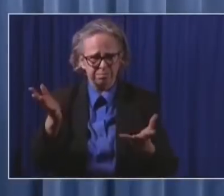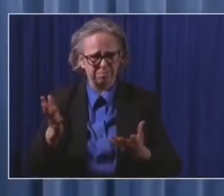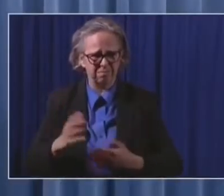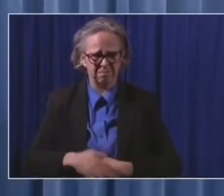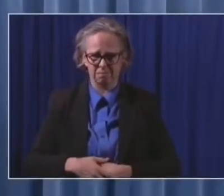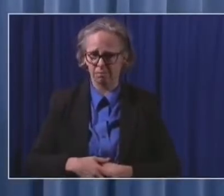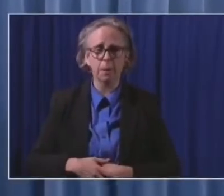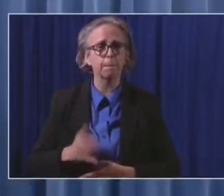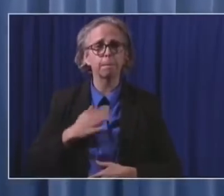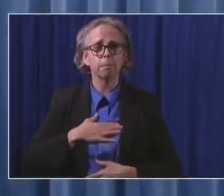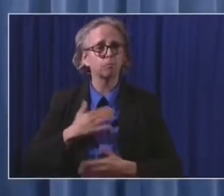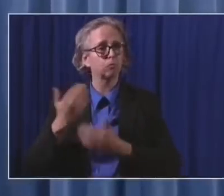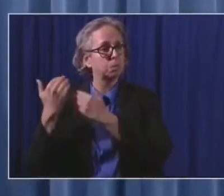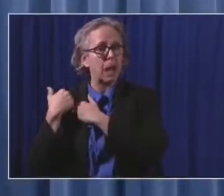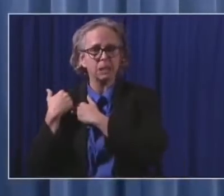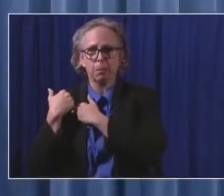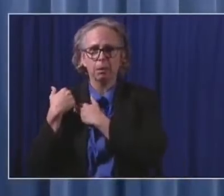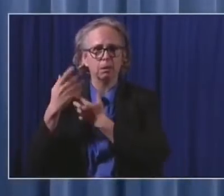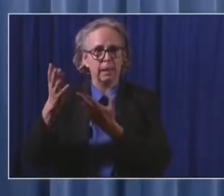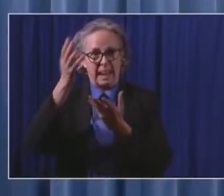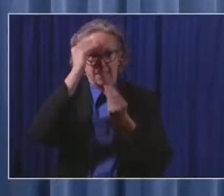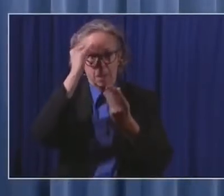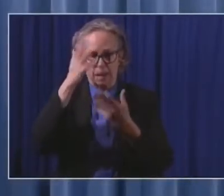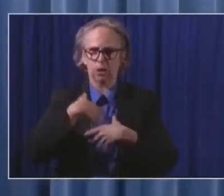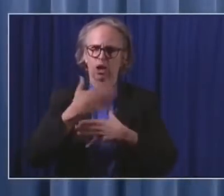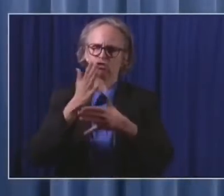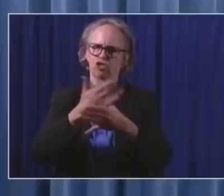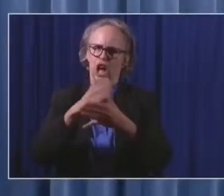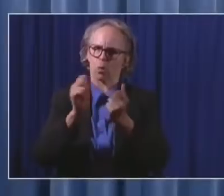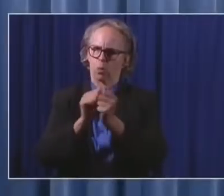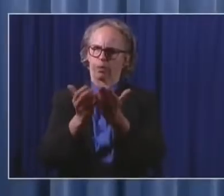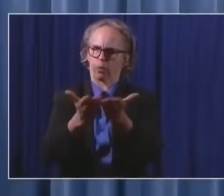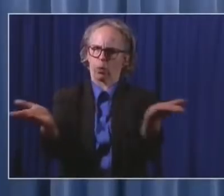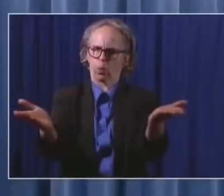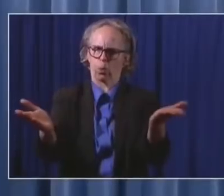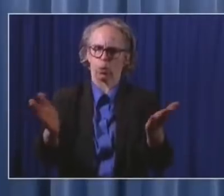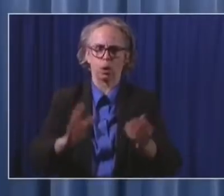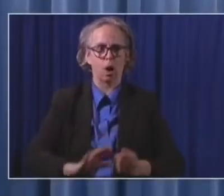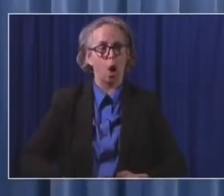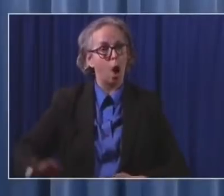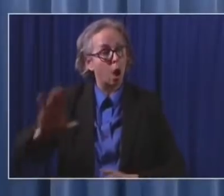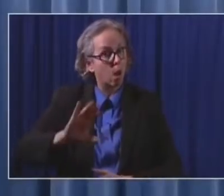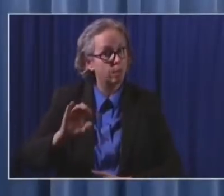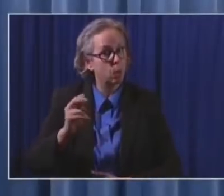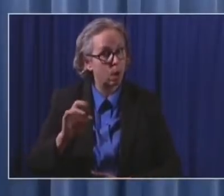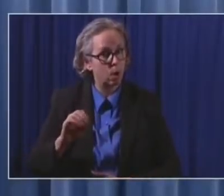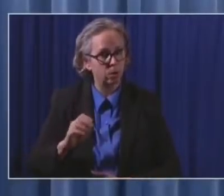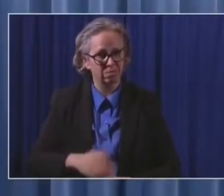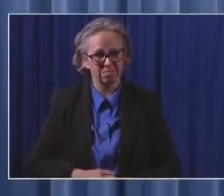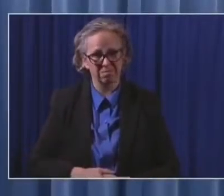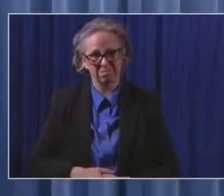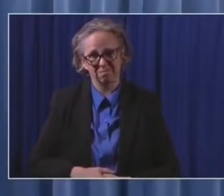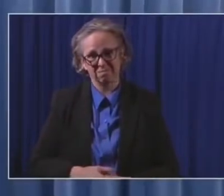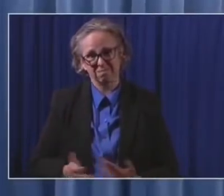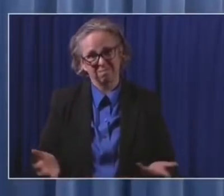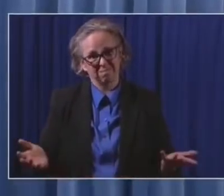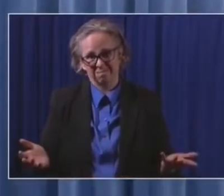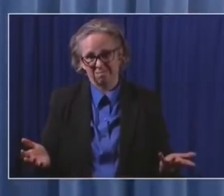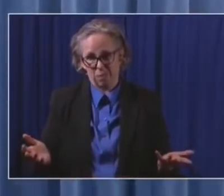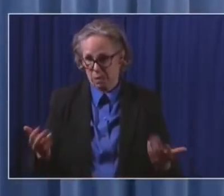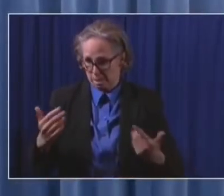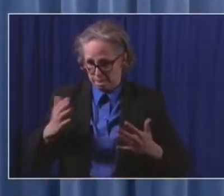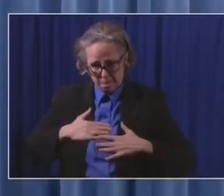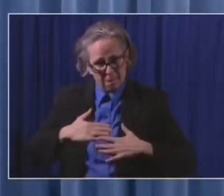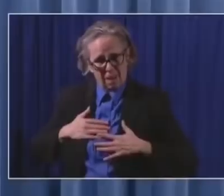conference in Cleveland, we said our obligation, to much as we can, is to share information with the people of the state of